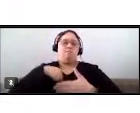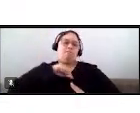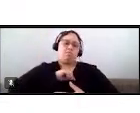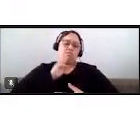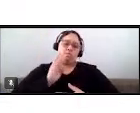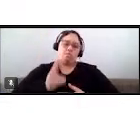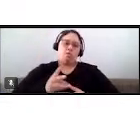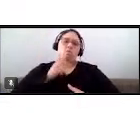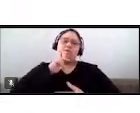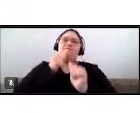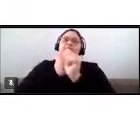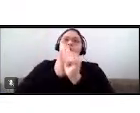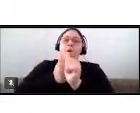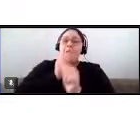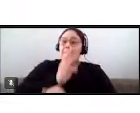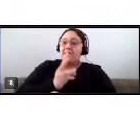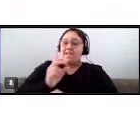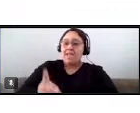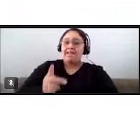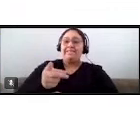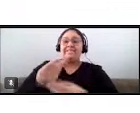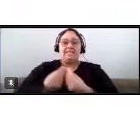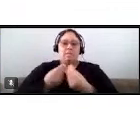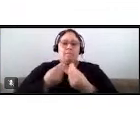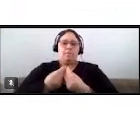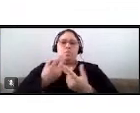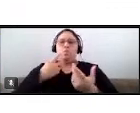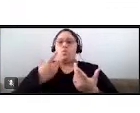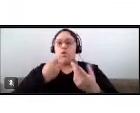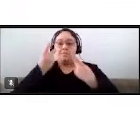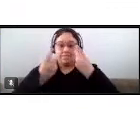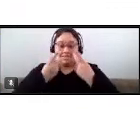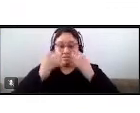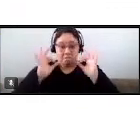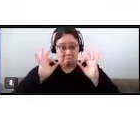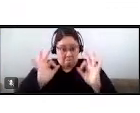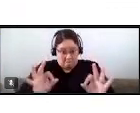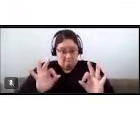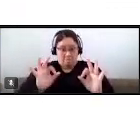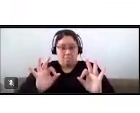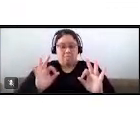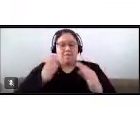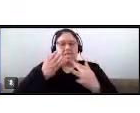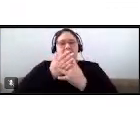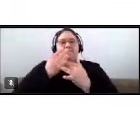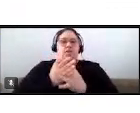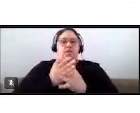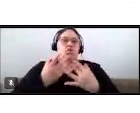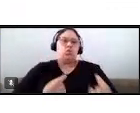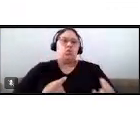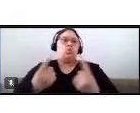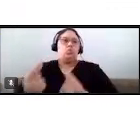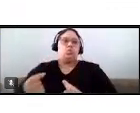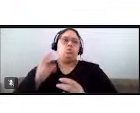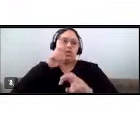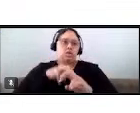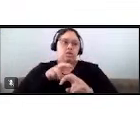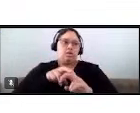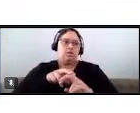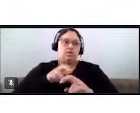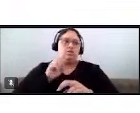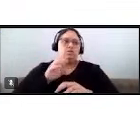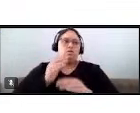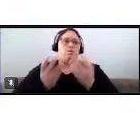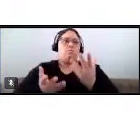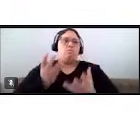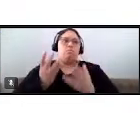can then do follow-up against something where there's concrete interventions that would be required. So